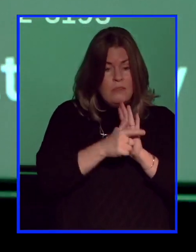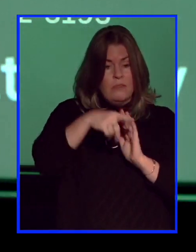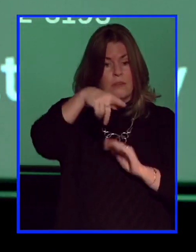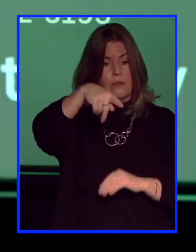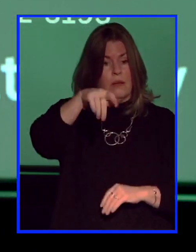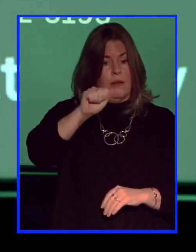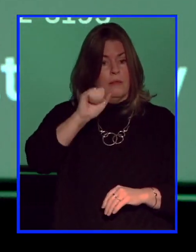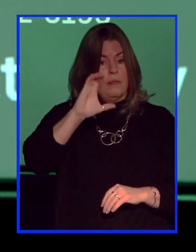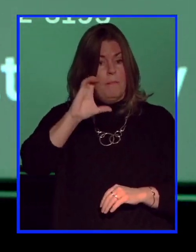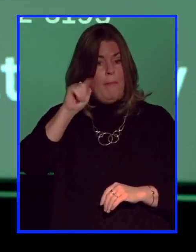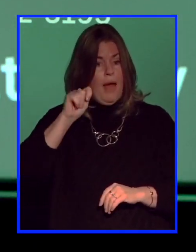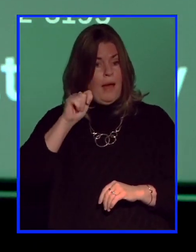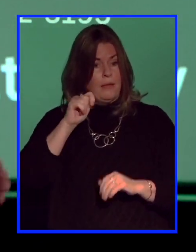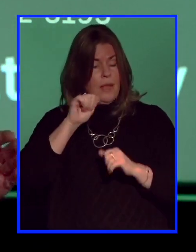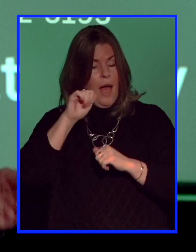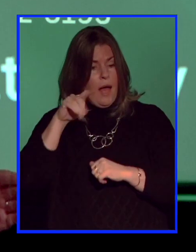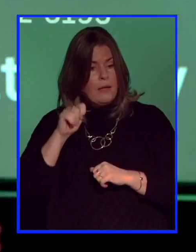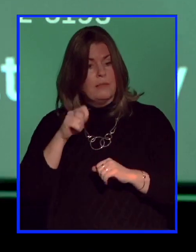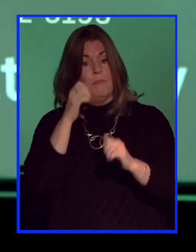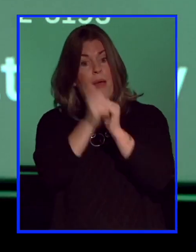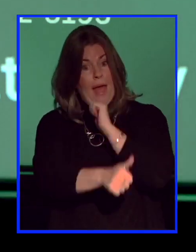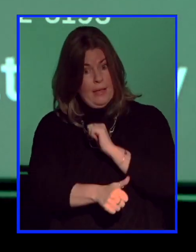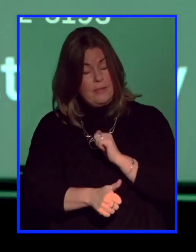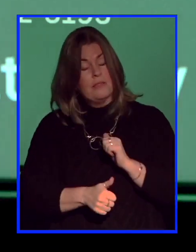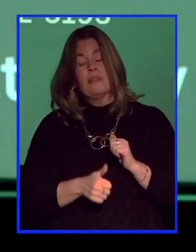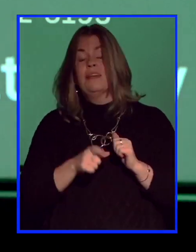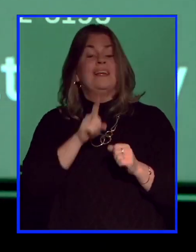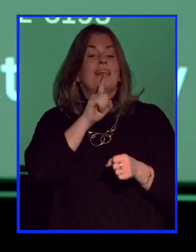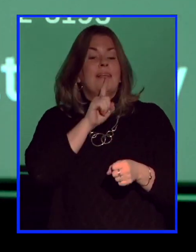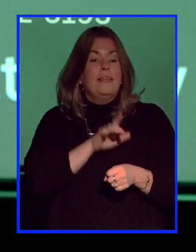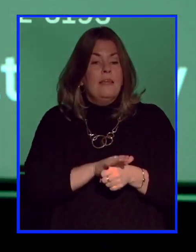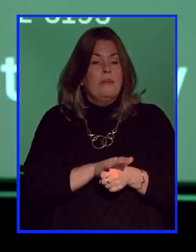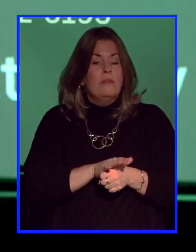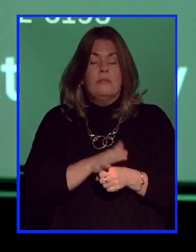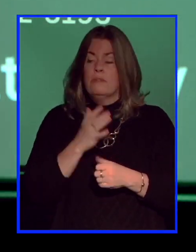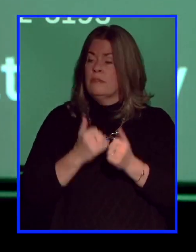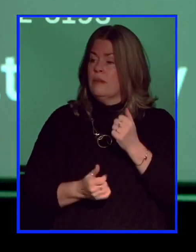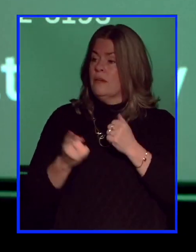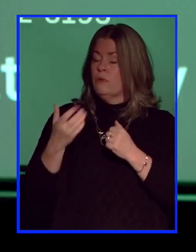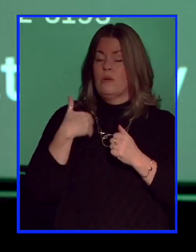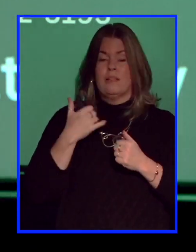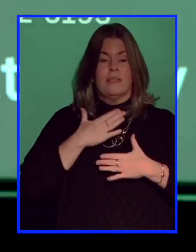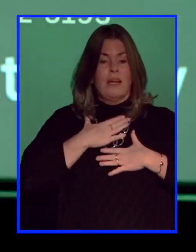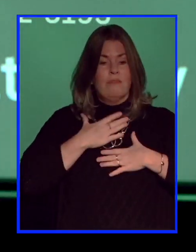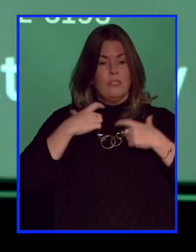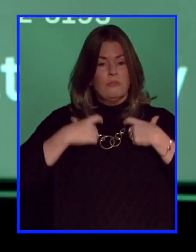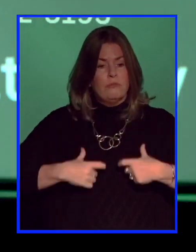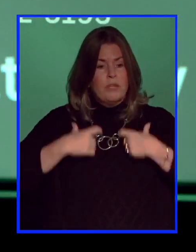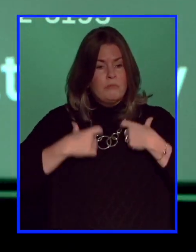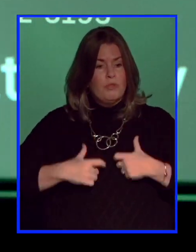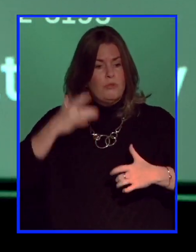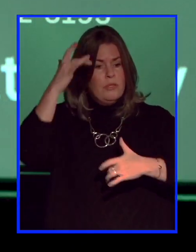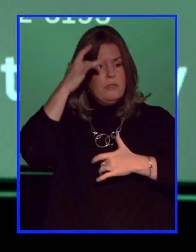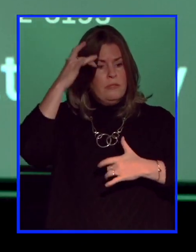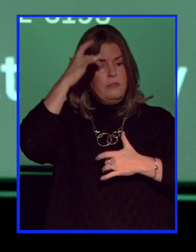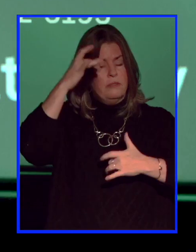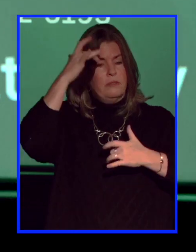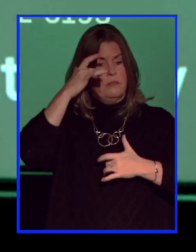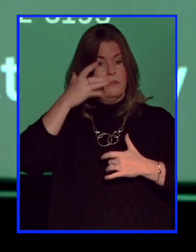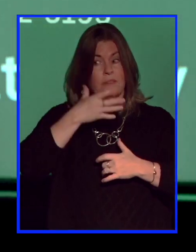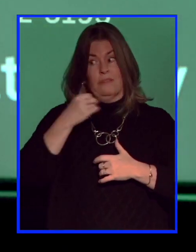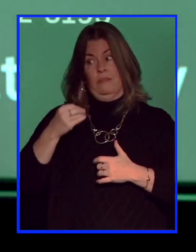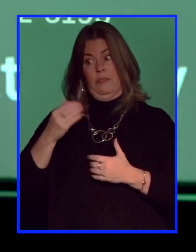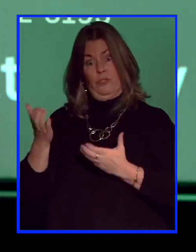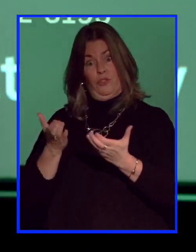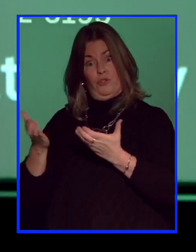passed that is going to guarantee that anyone who has one of these respiratory illnesses and served in